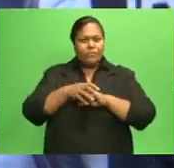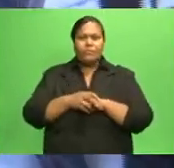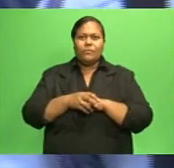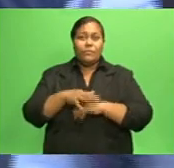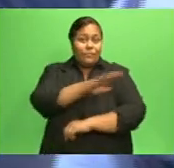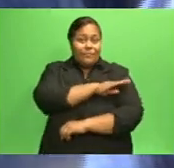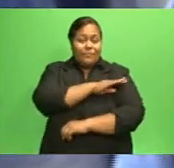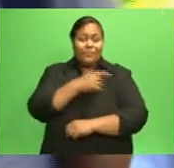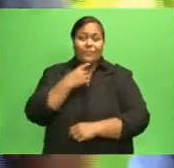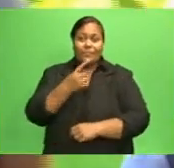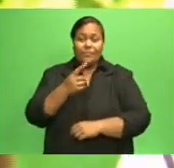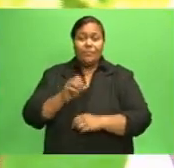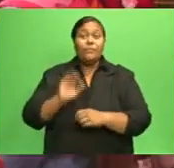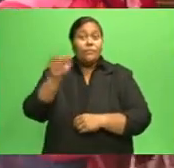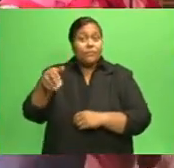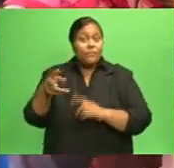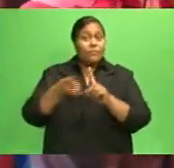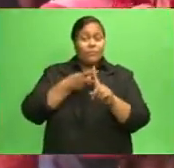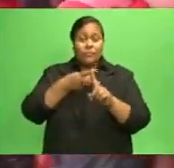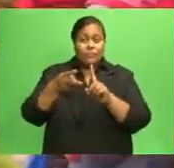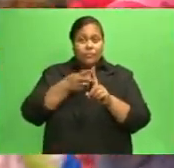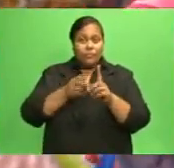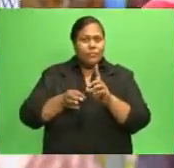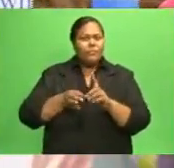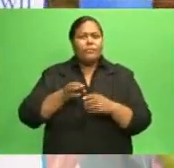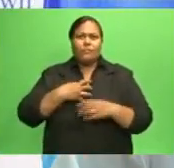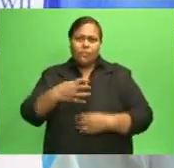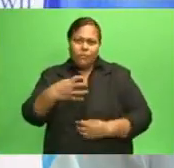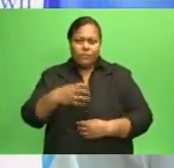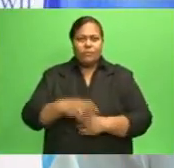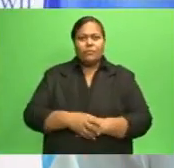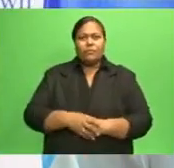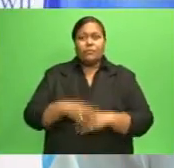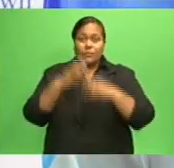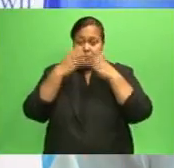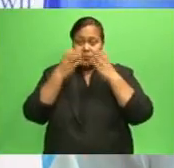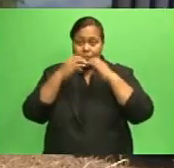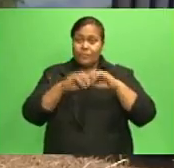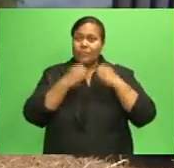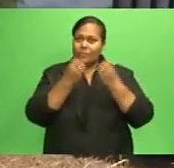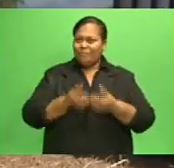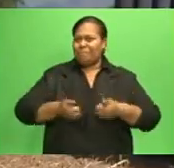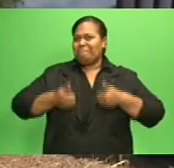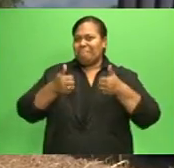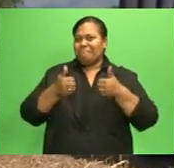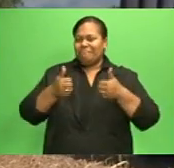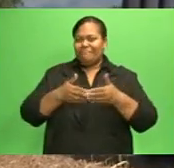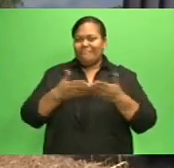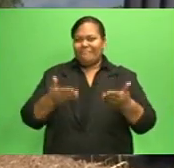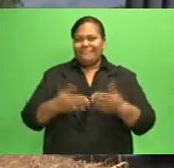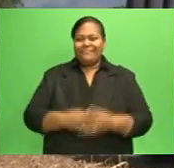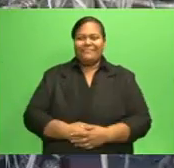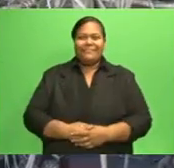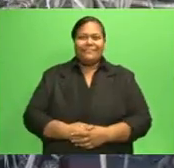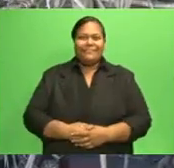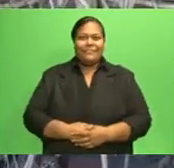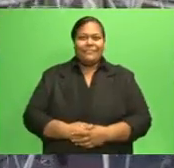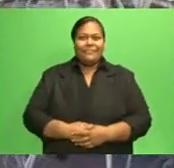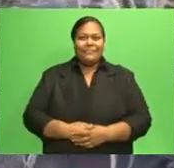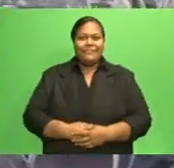PM. Domestic violence cases increases. And sugar industry in good hands, says CEO.